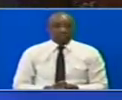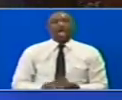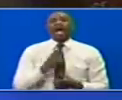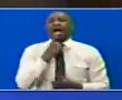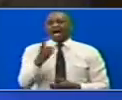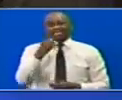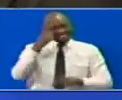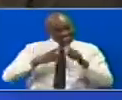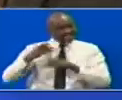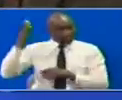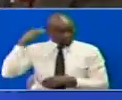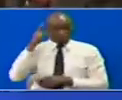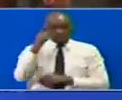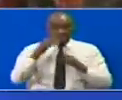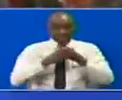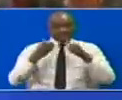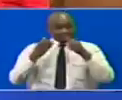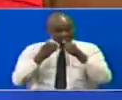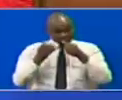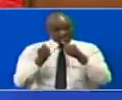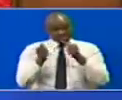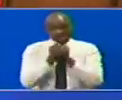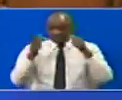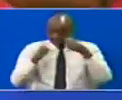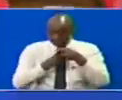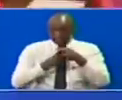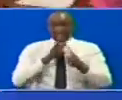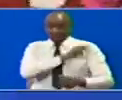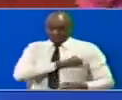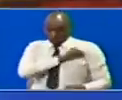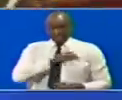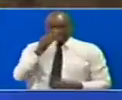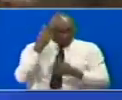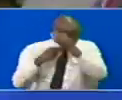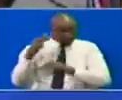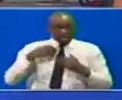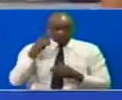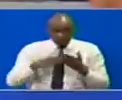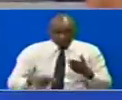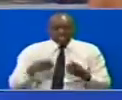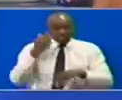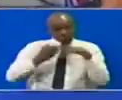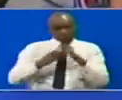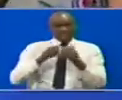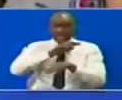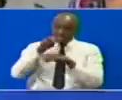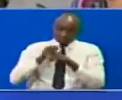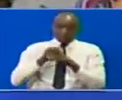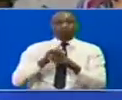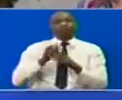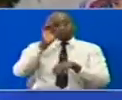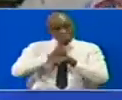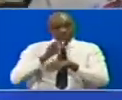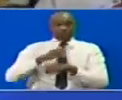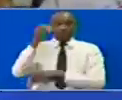100 years ago, in 1917, missionaries had the vision and resolve to build a national cathedral for